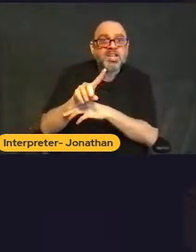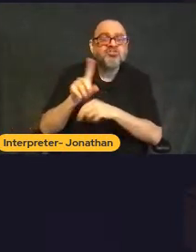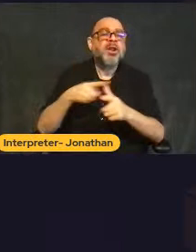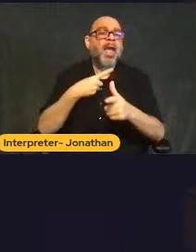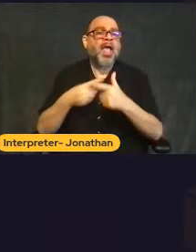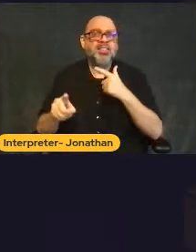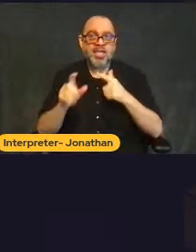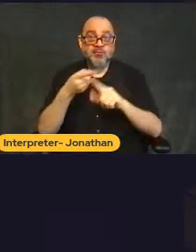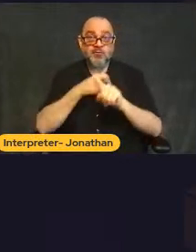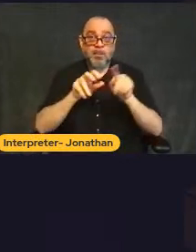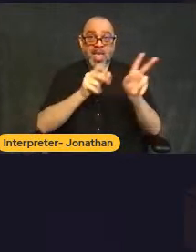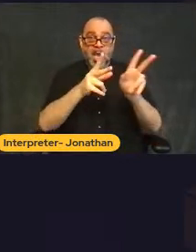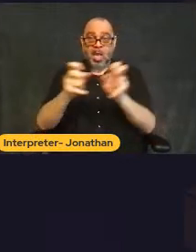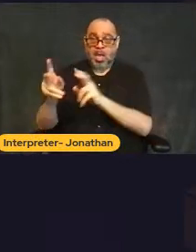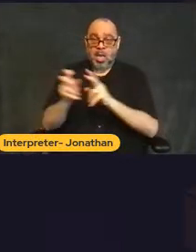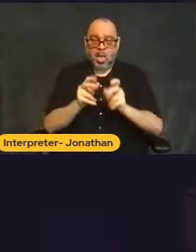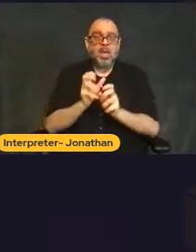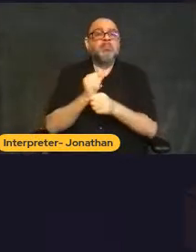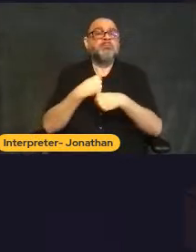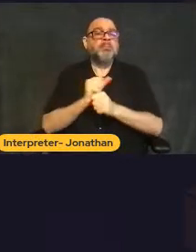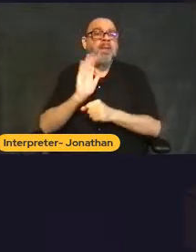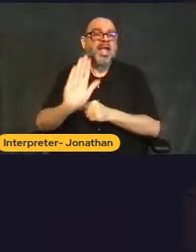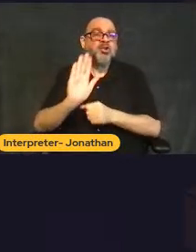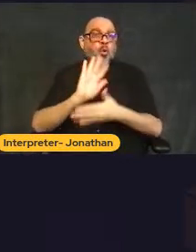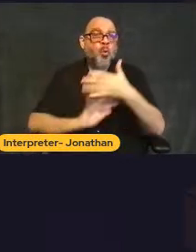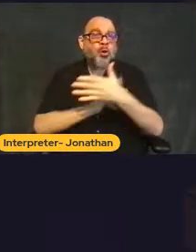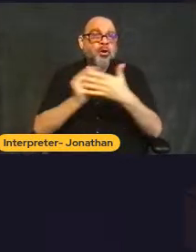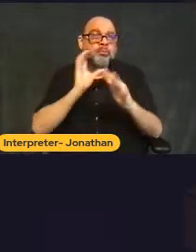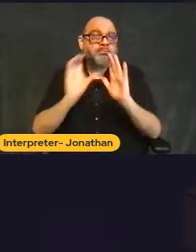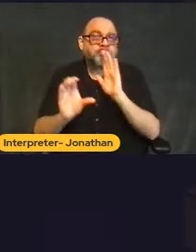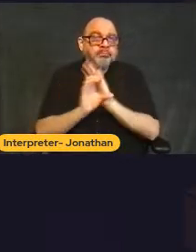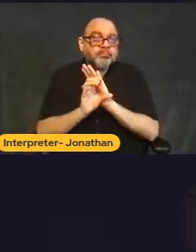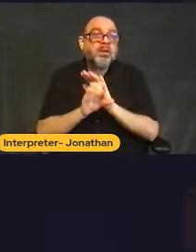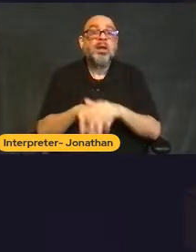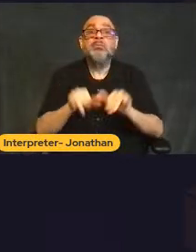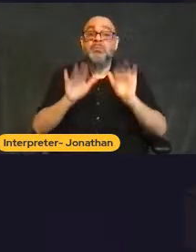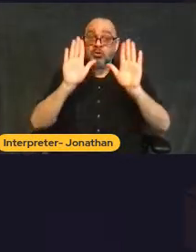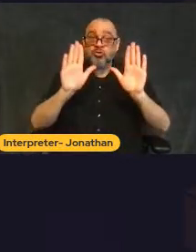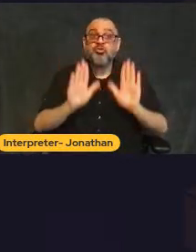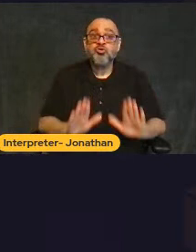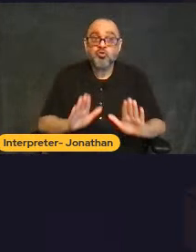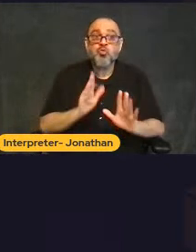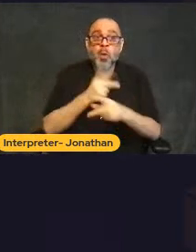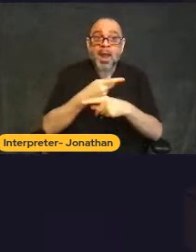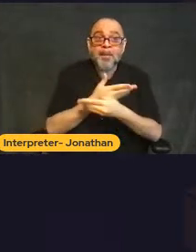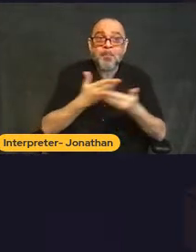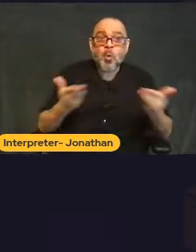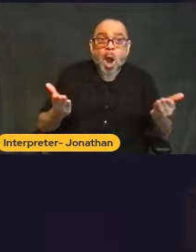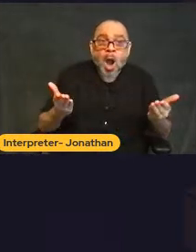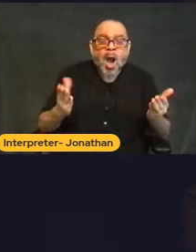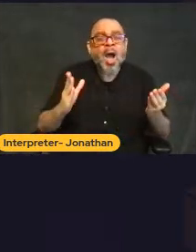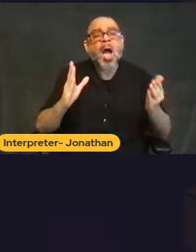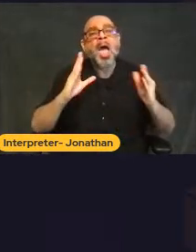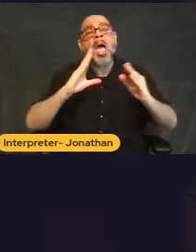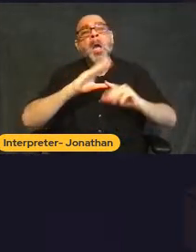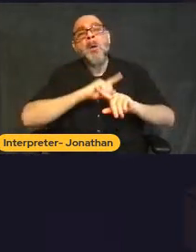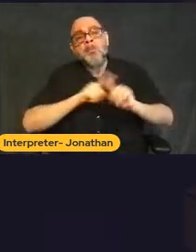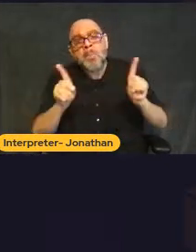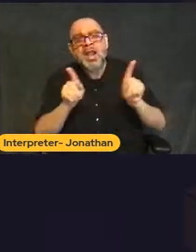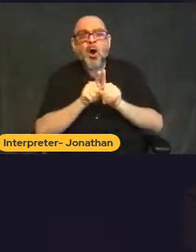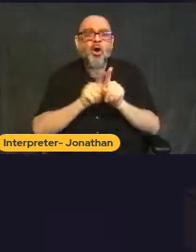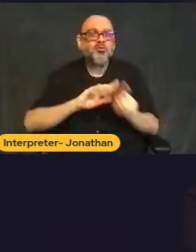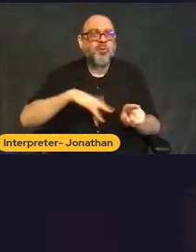And while there are really great products out there, this crawling thing, it feels to me a little bit like reverse